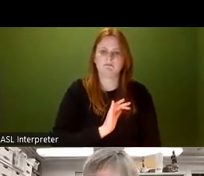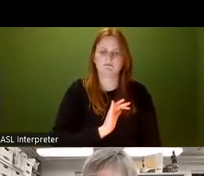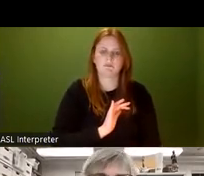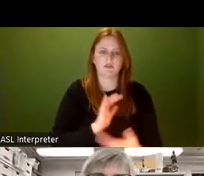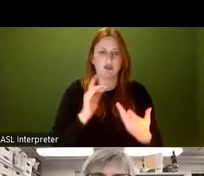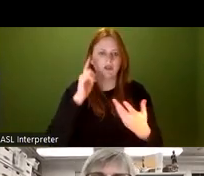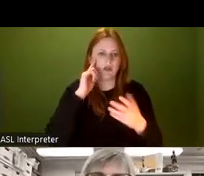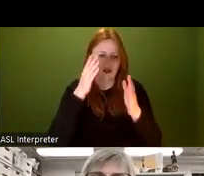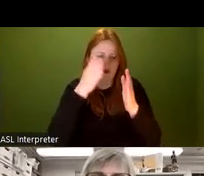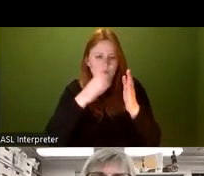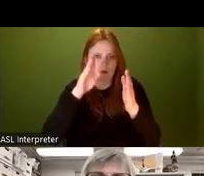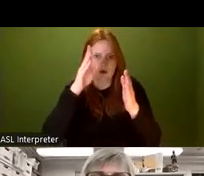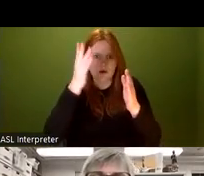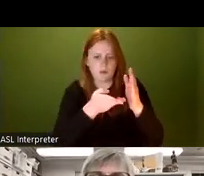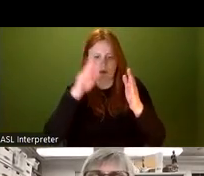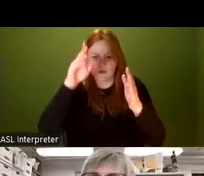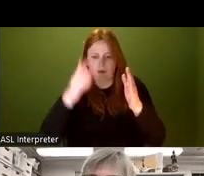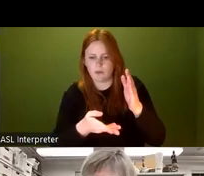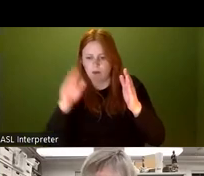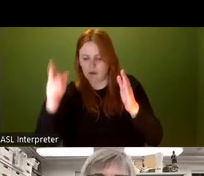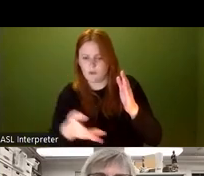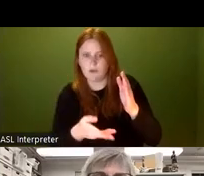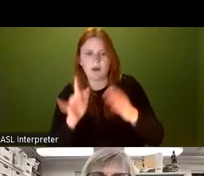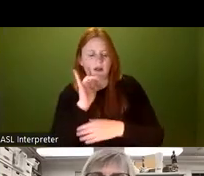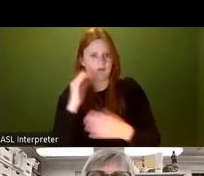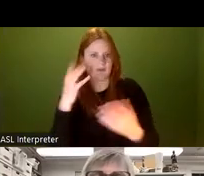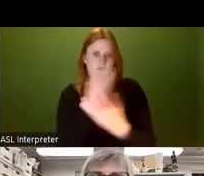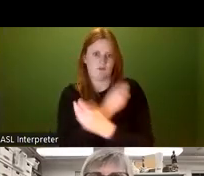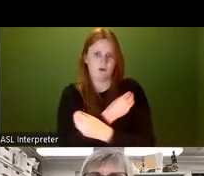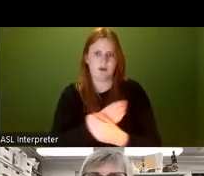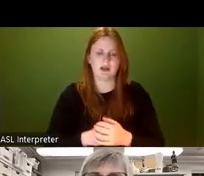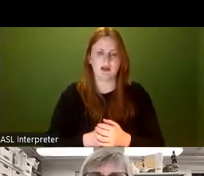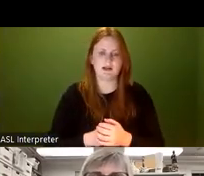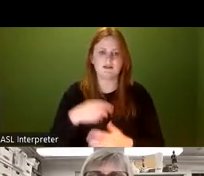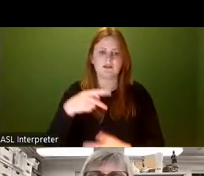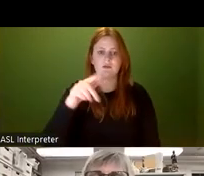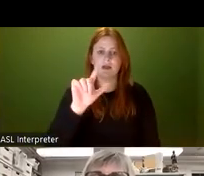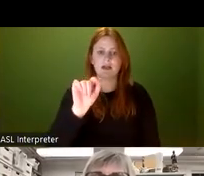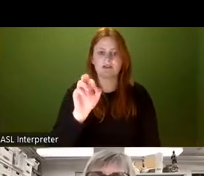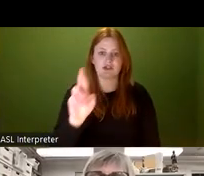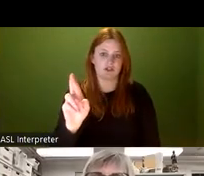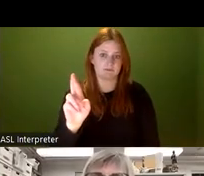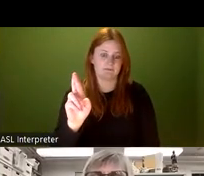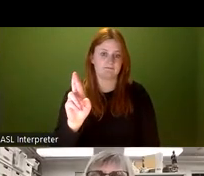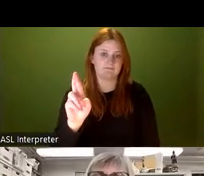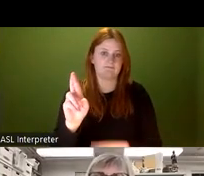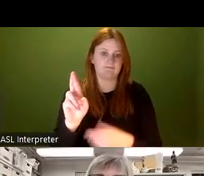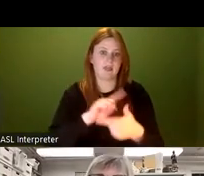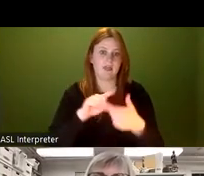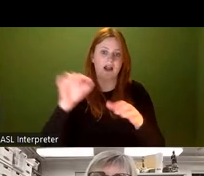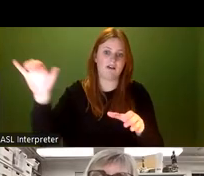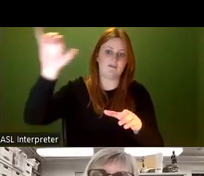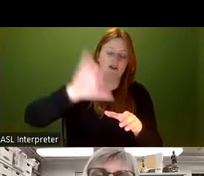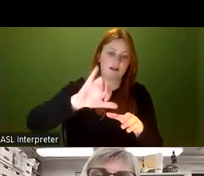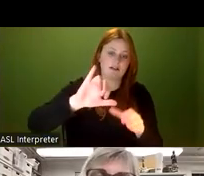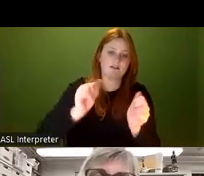folds were quite beautiful on the diagonal. So I splashed some plaster on it and then I filled that with